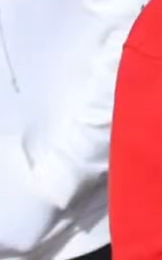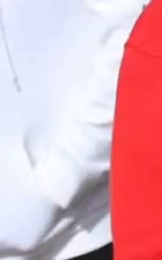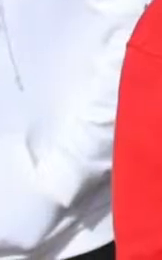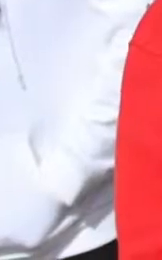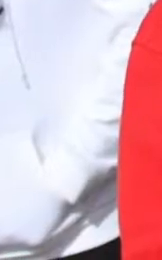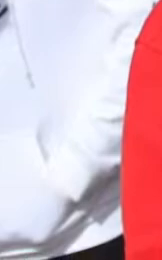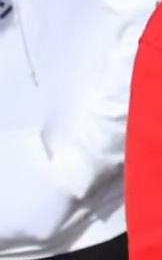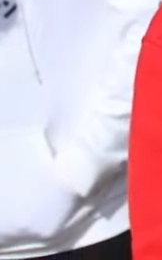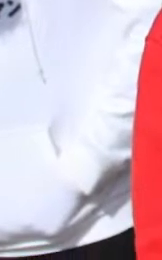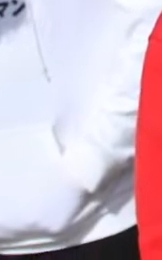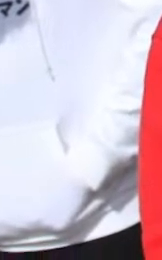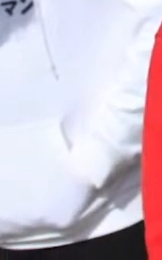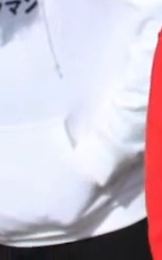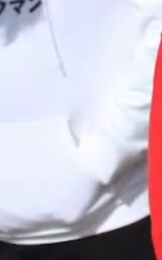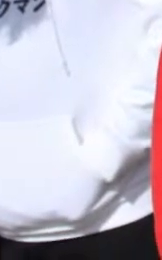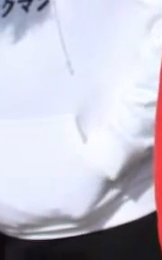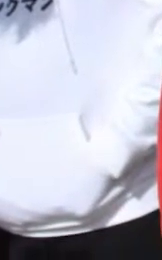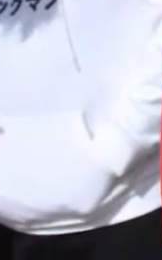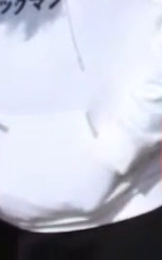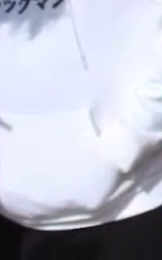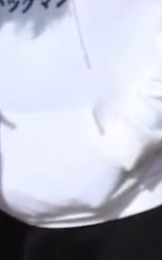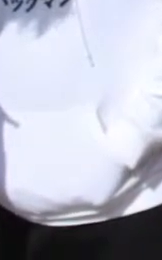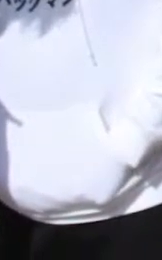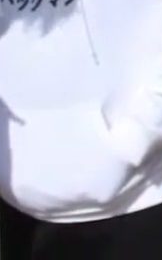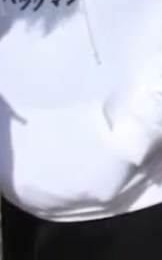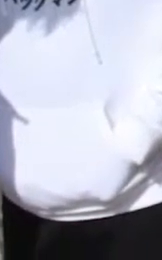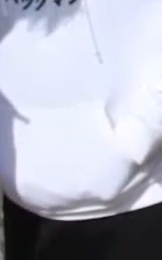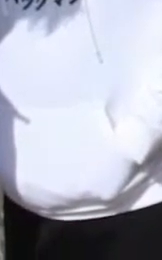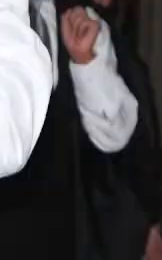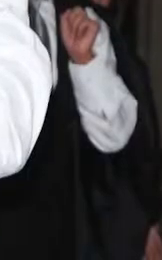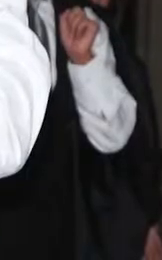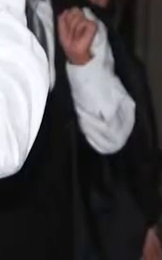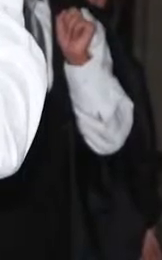www.saisd/enroll or contact us at